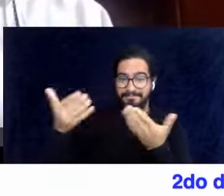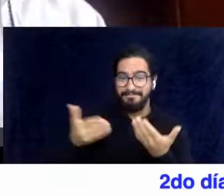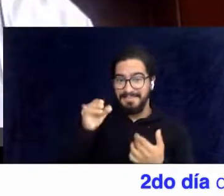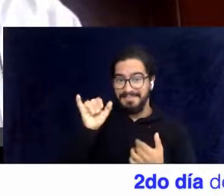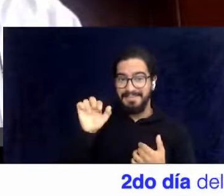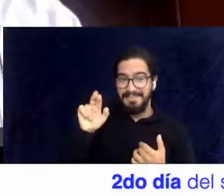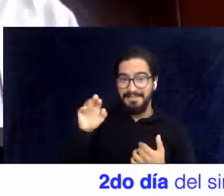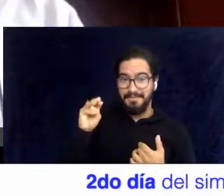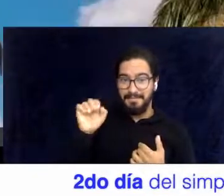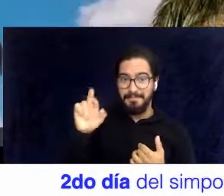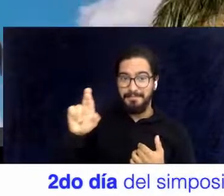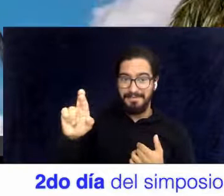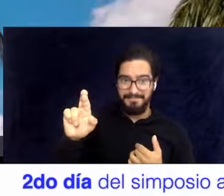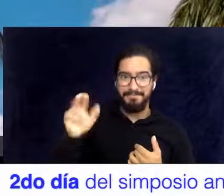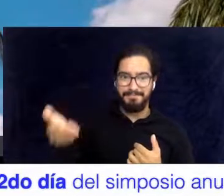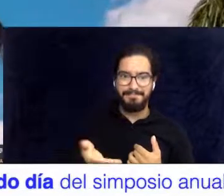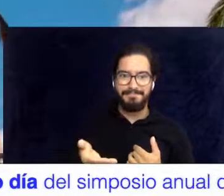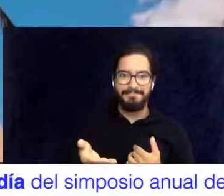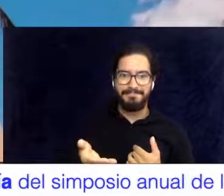Thank you.